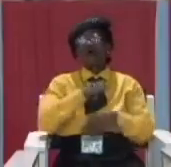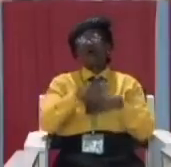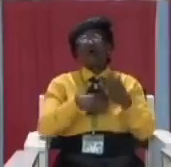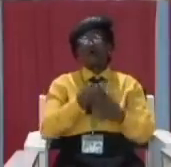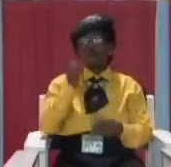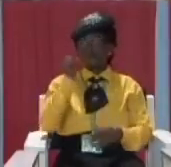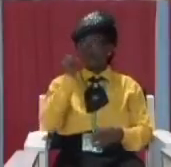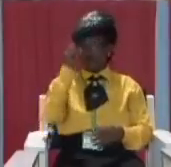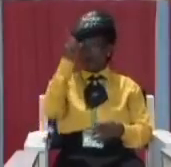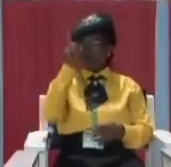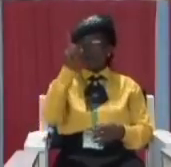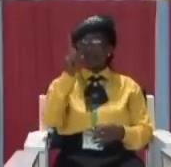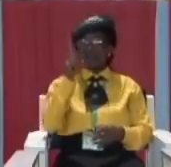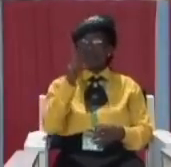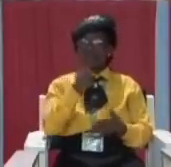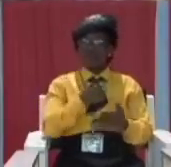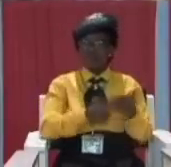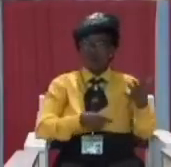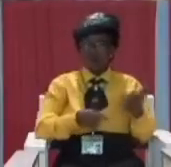was useless,